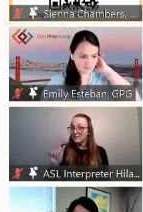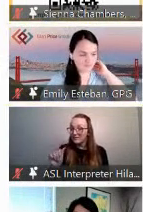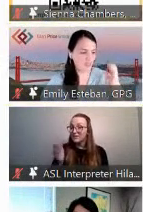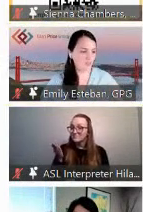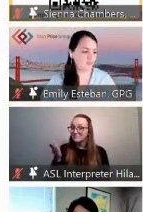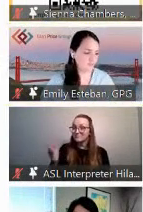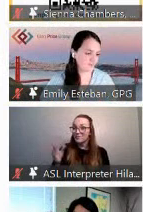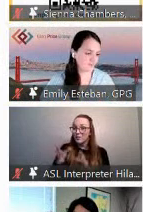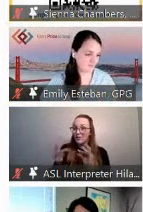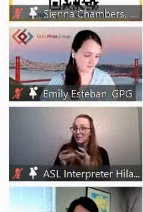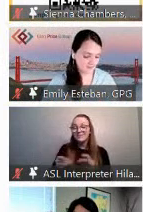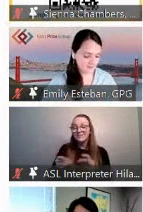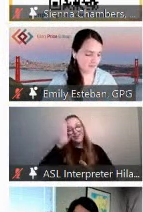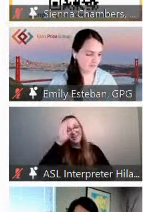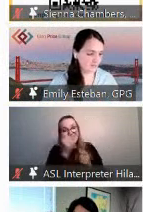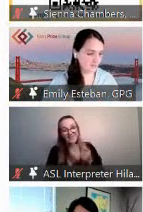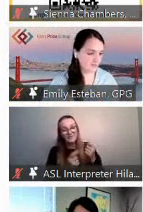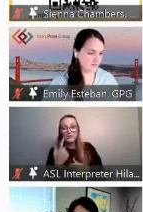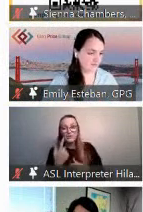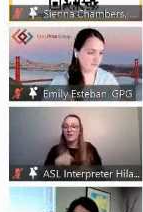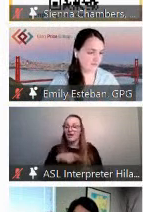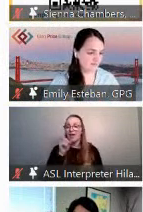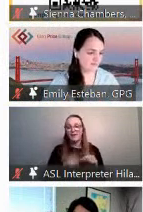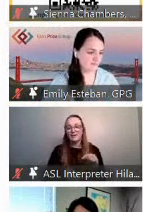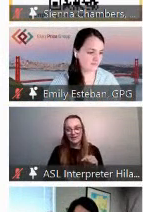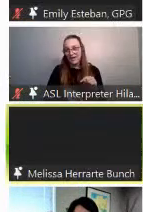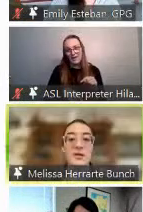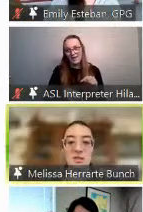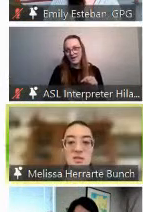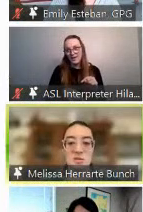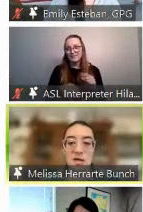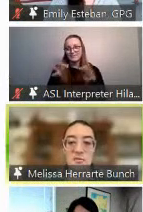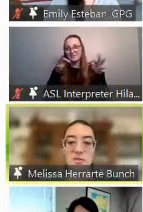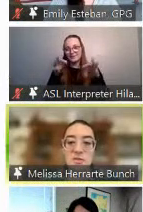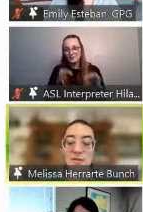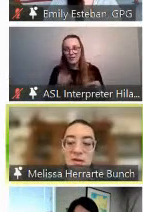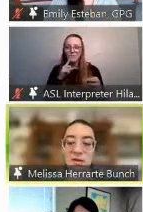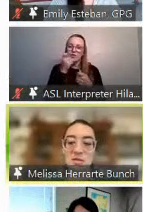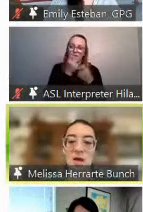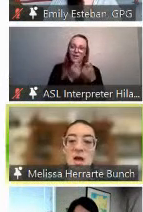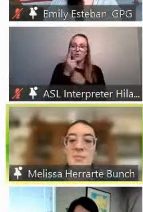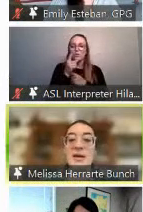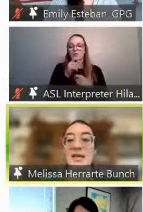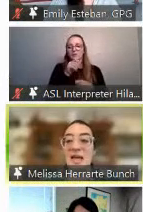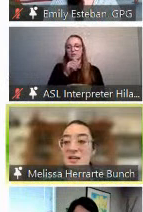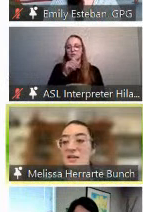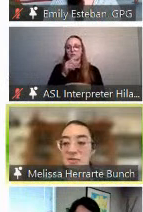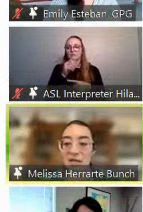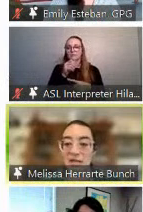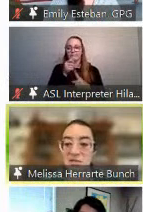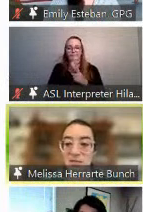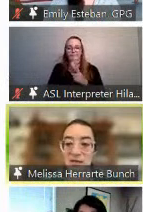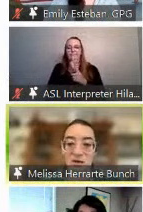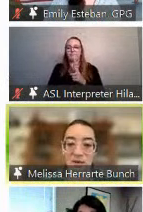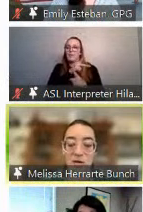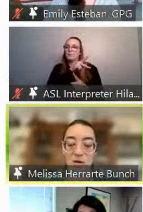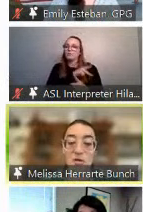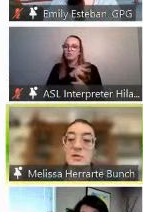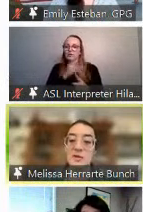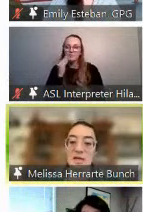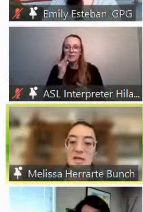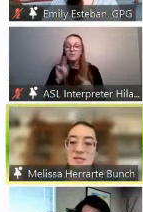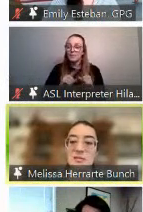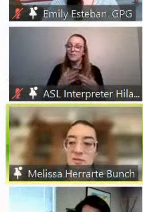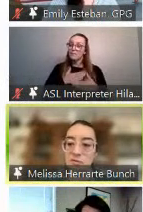everyone. So obviously I can't speak on everyone's own individual experience when it comes to barriers, but I feel like I can speak on my